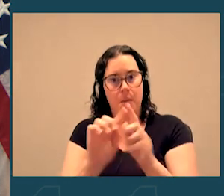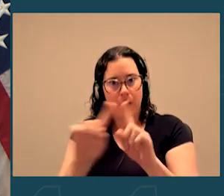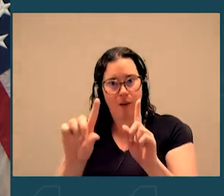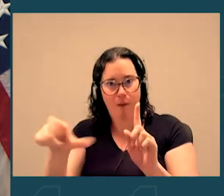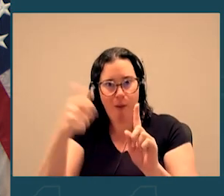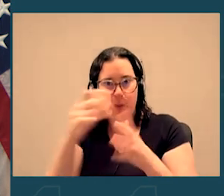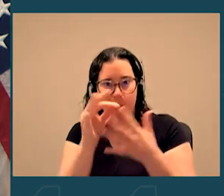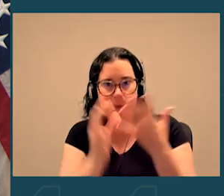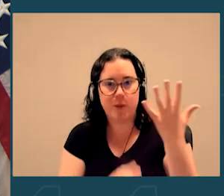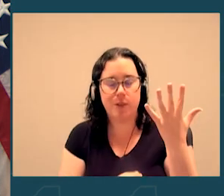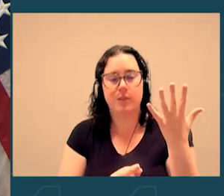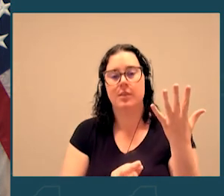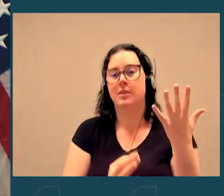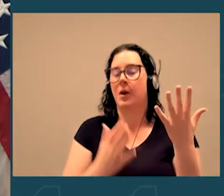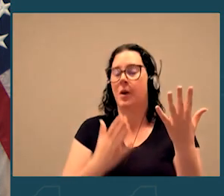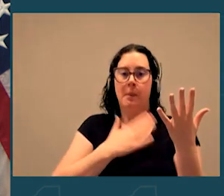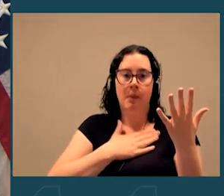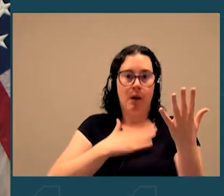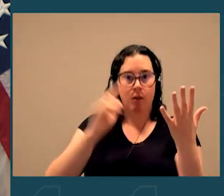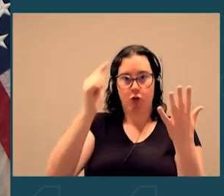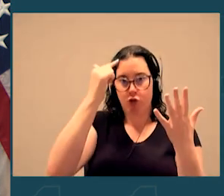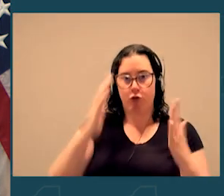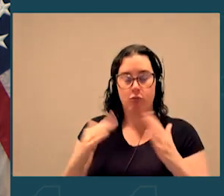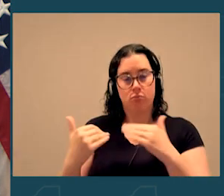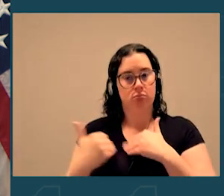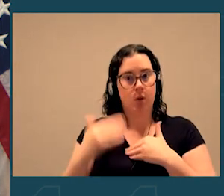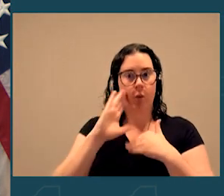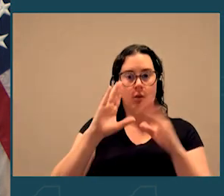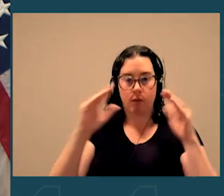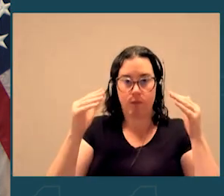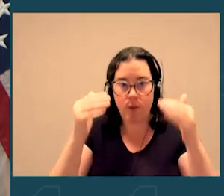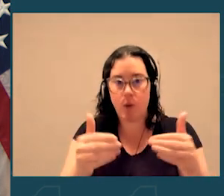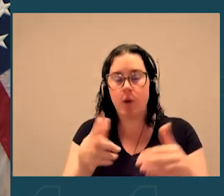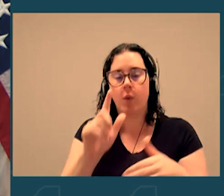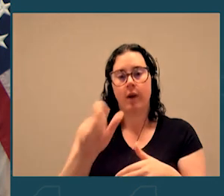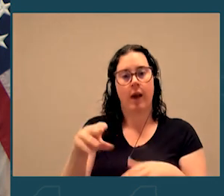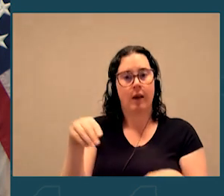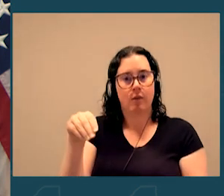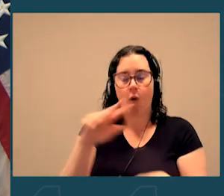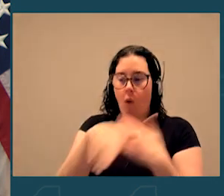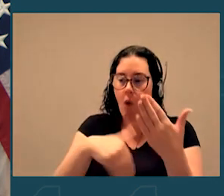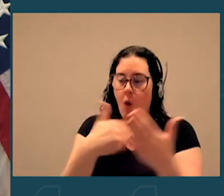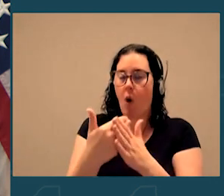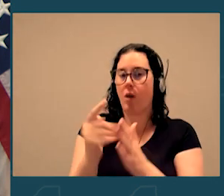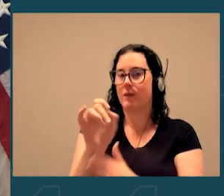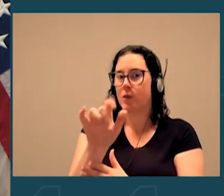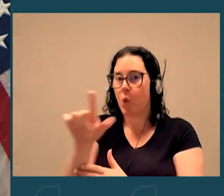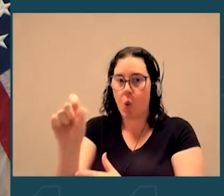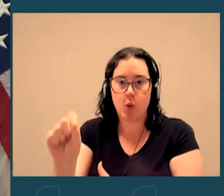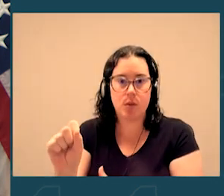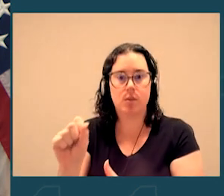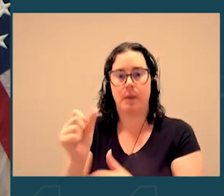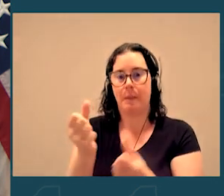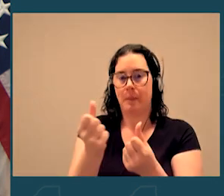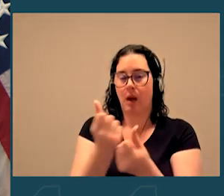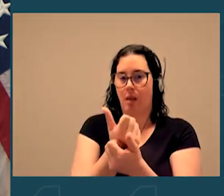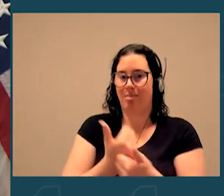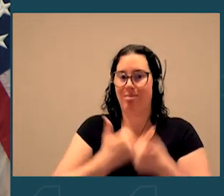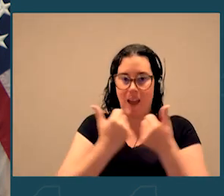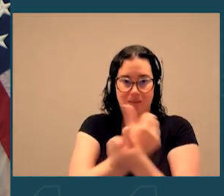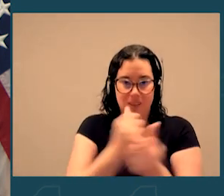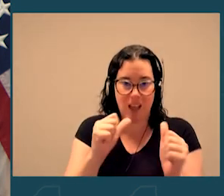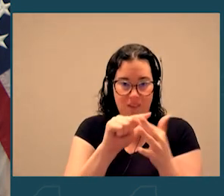Because I believe we can do so much more. We have to expand our life-saving tools, naloxone, fentanyl test strips, and drug